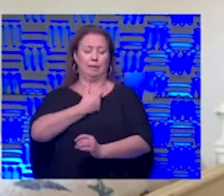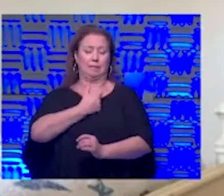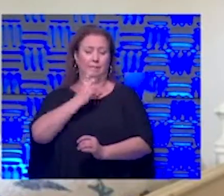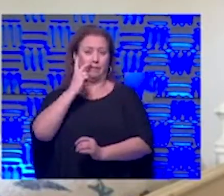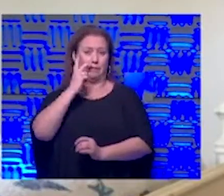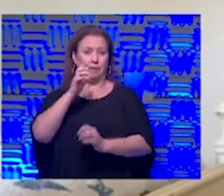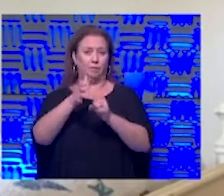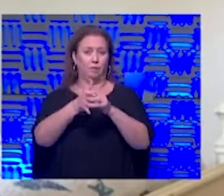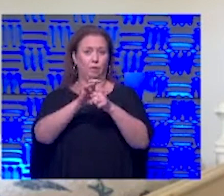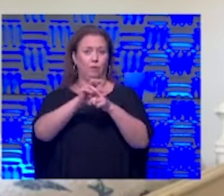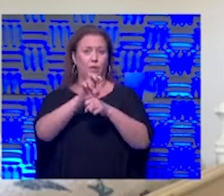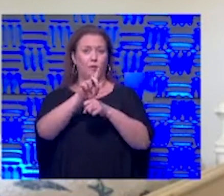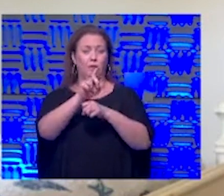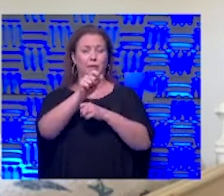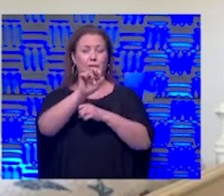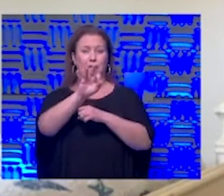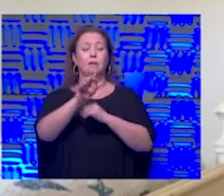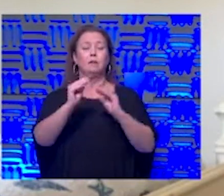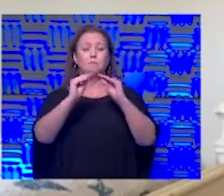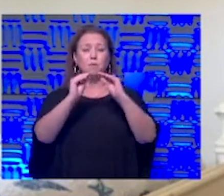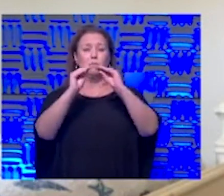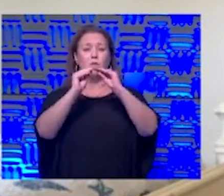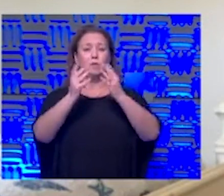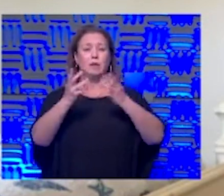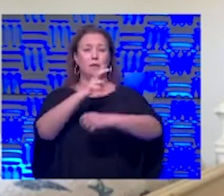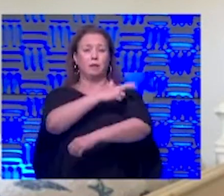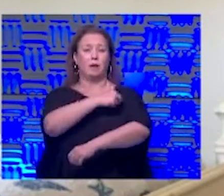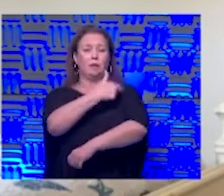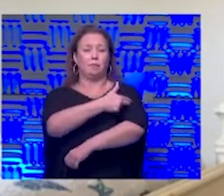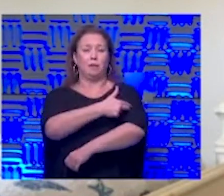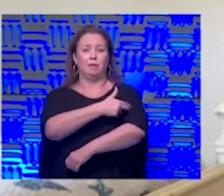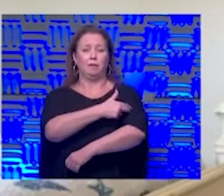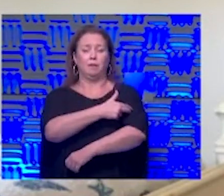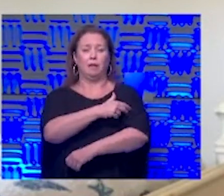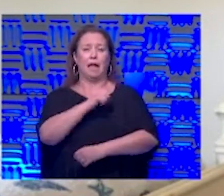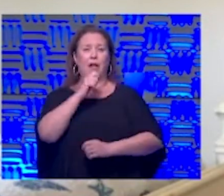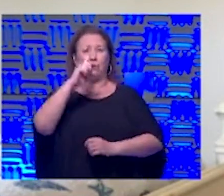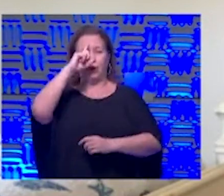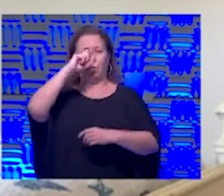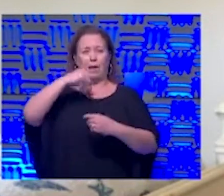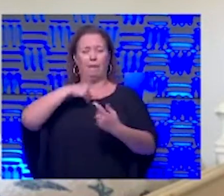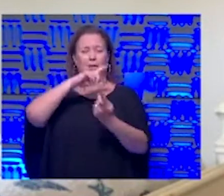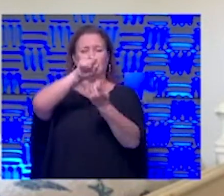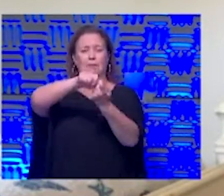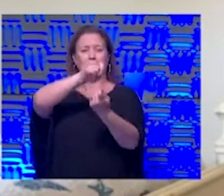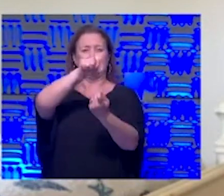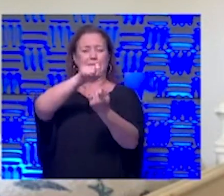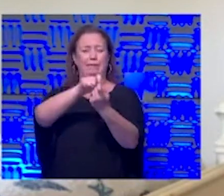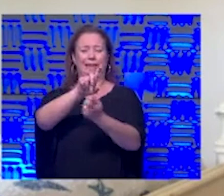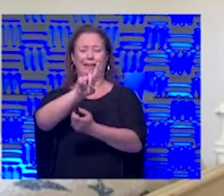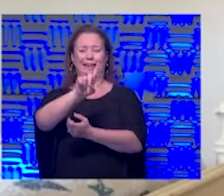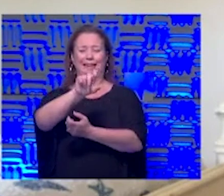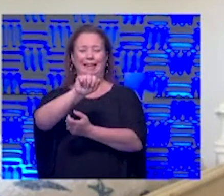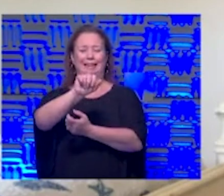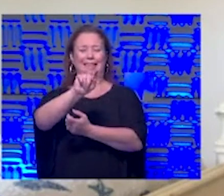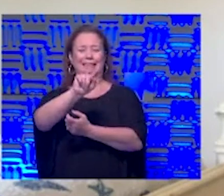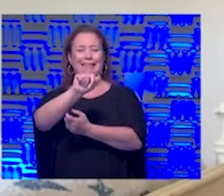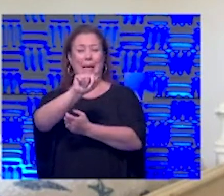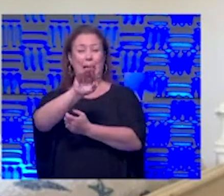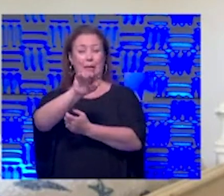with COVID-19. We've had many more in the hospital. I don't think we have a specific database that